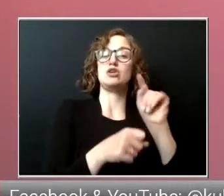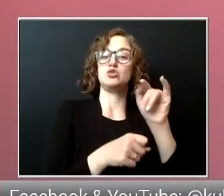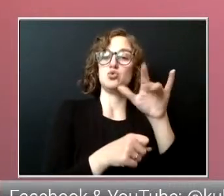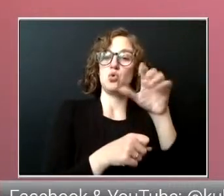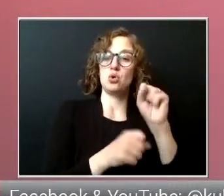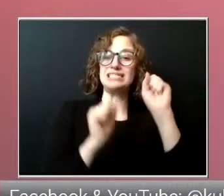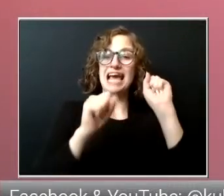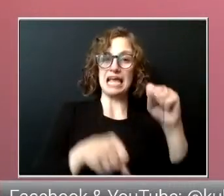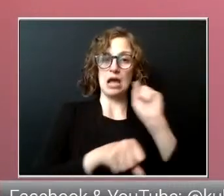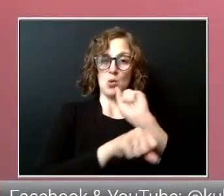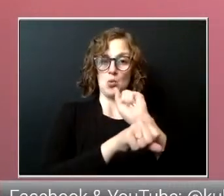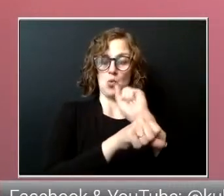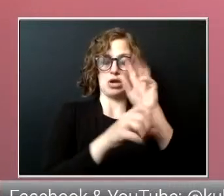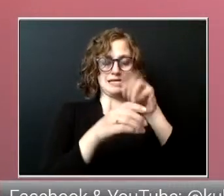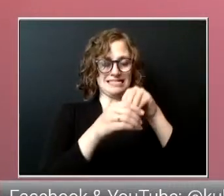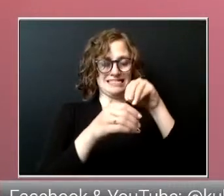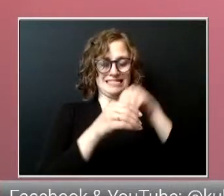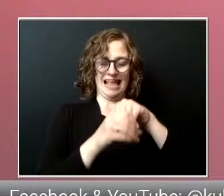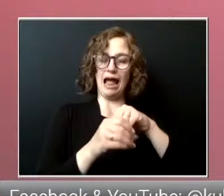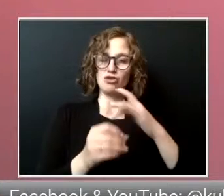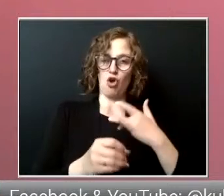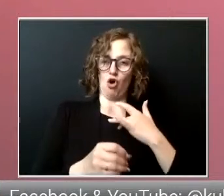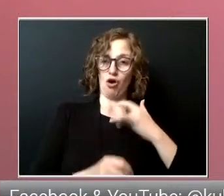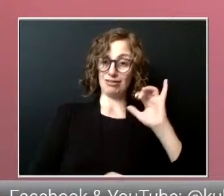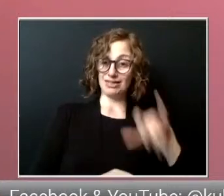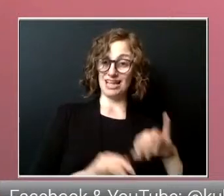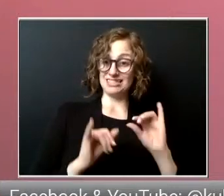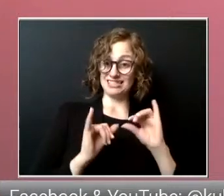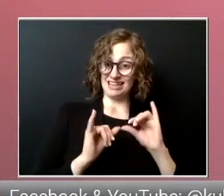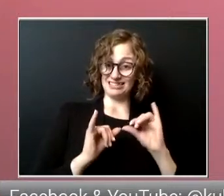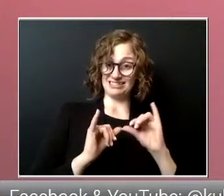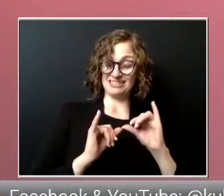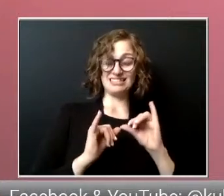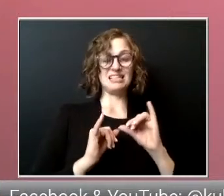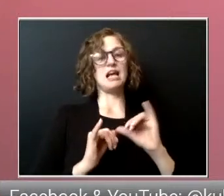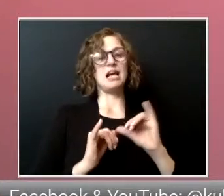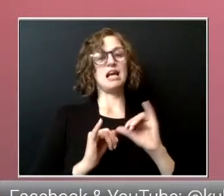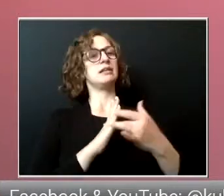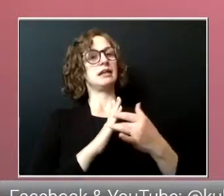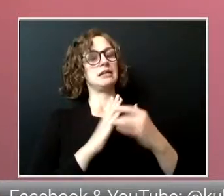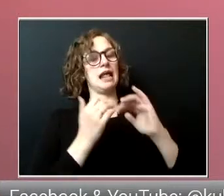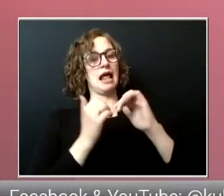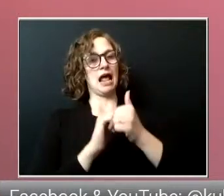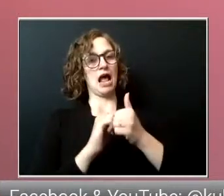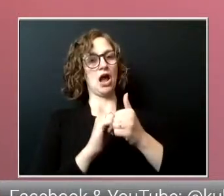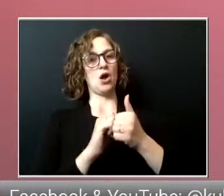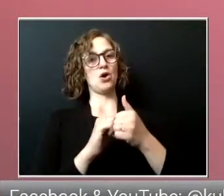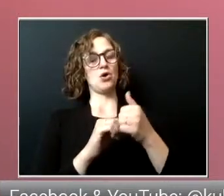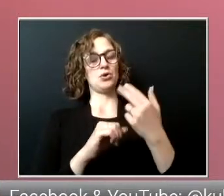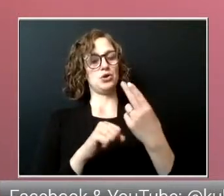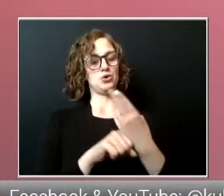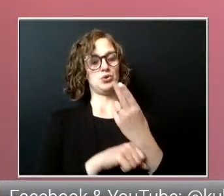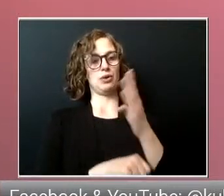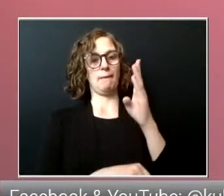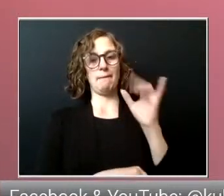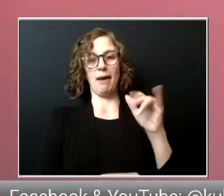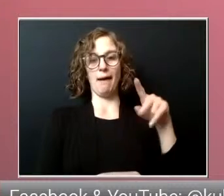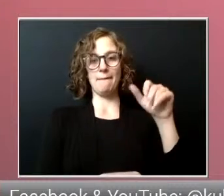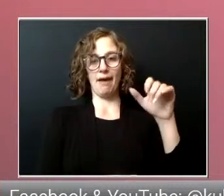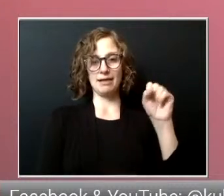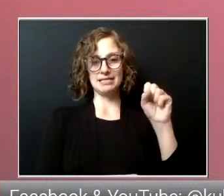small. The techniques to putting a baby's heart on heart-lung bypass have